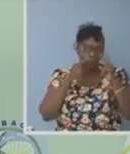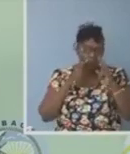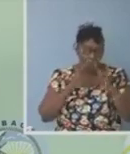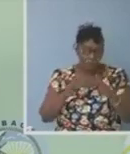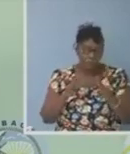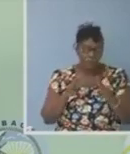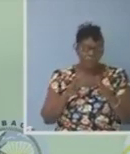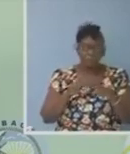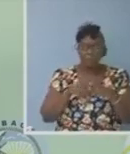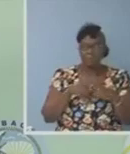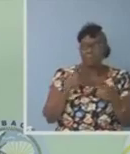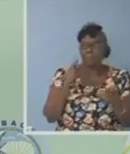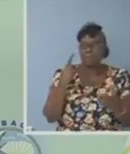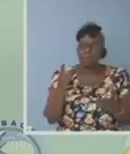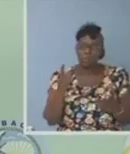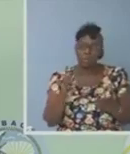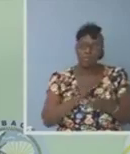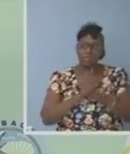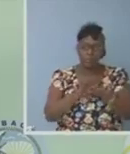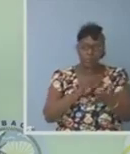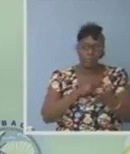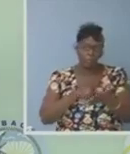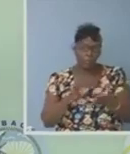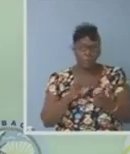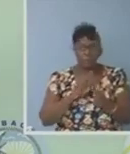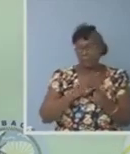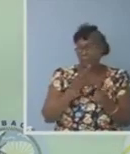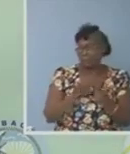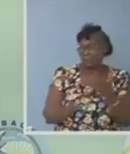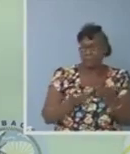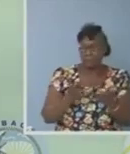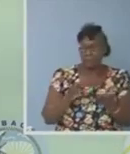payments as the need arises.